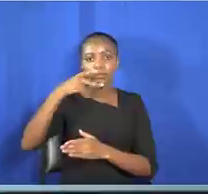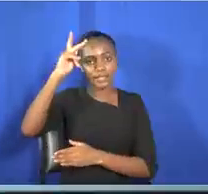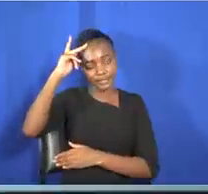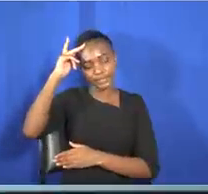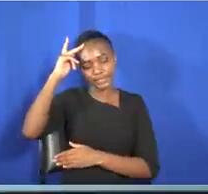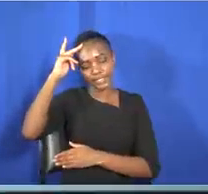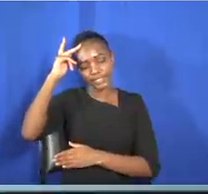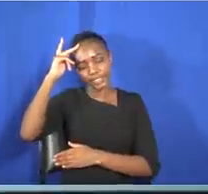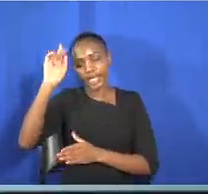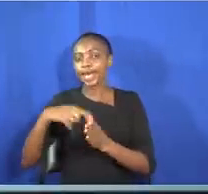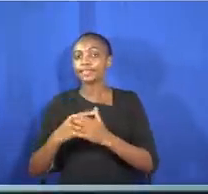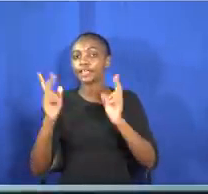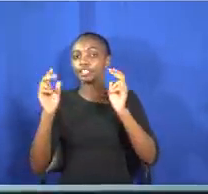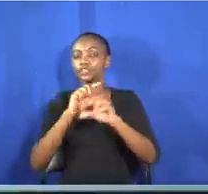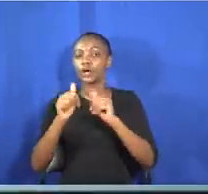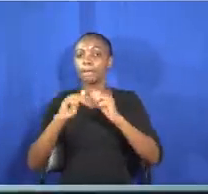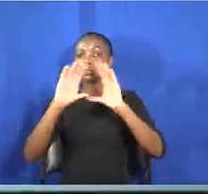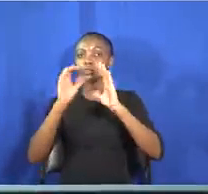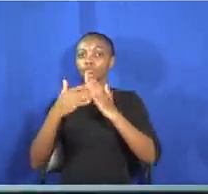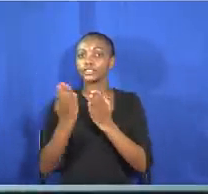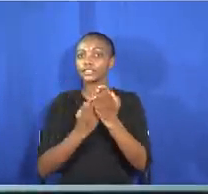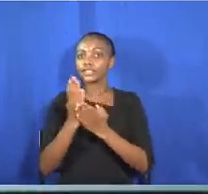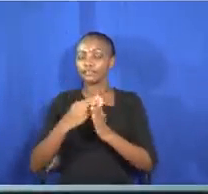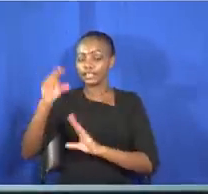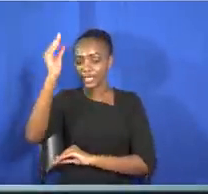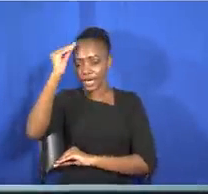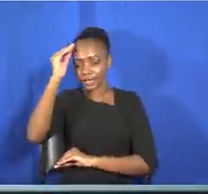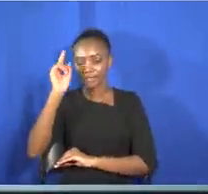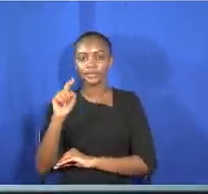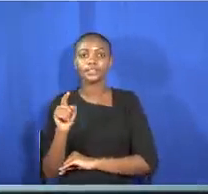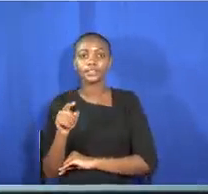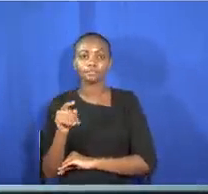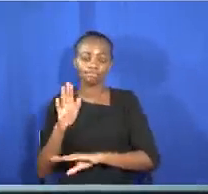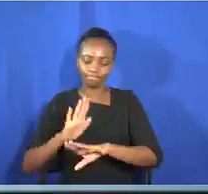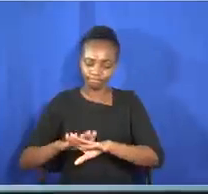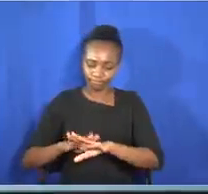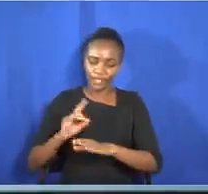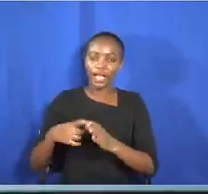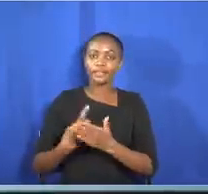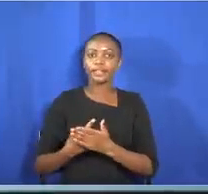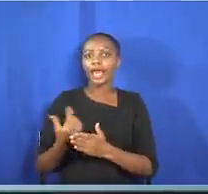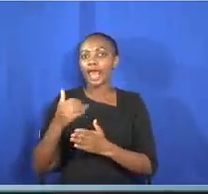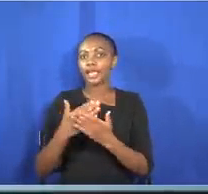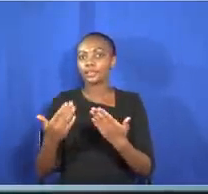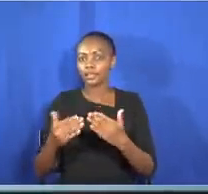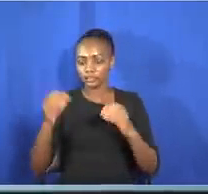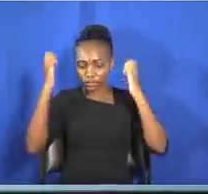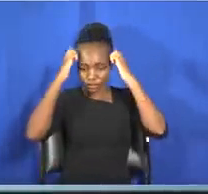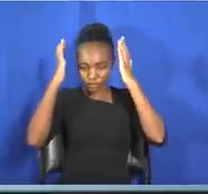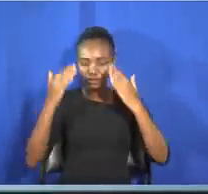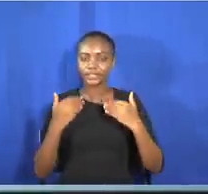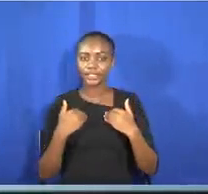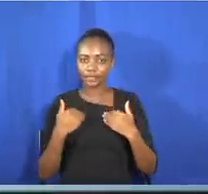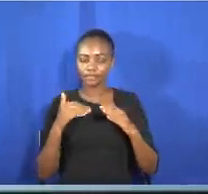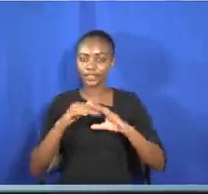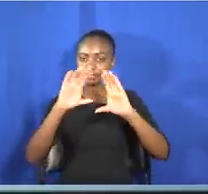also involve the parent. Then the issue of community service learning. So this is experiential learning, where whatever